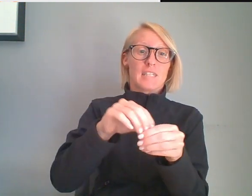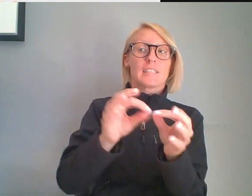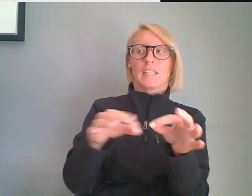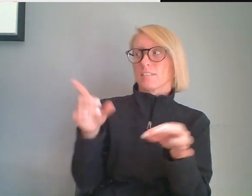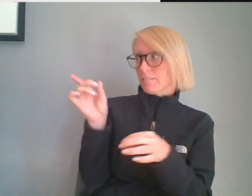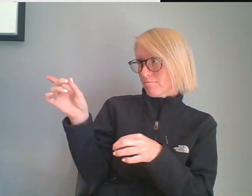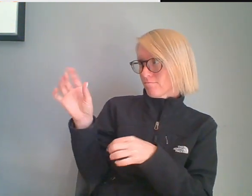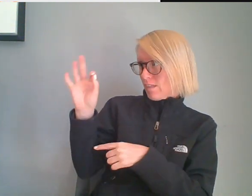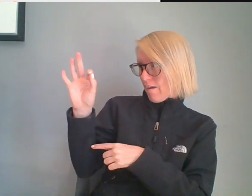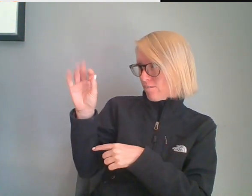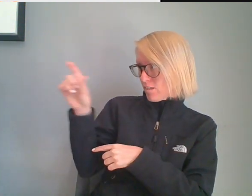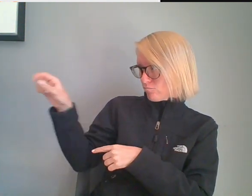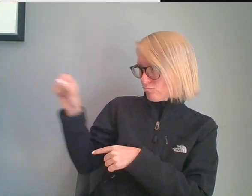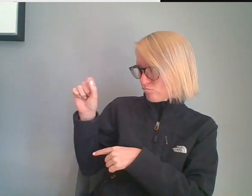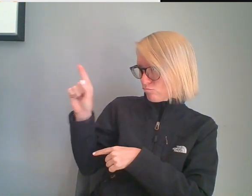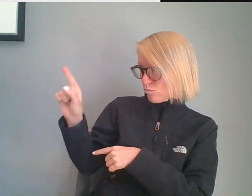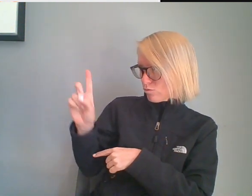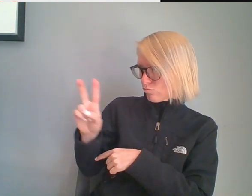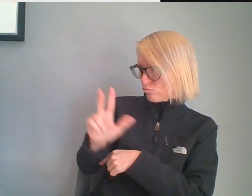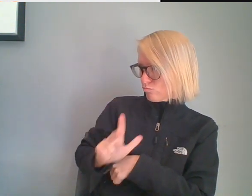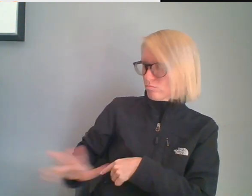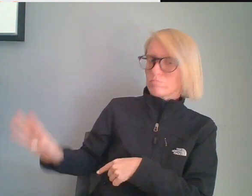yourself.